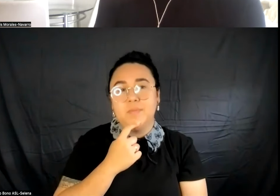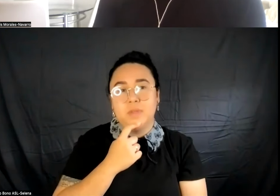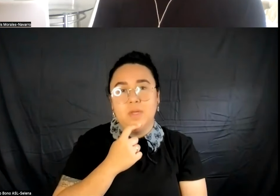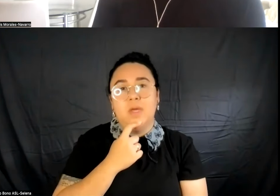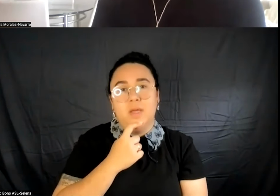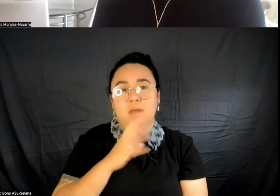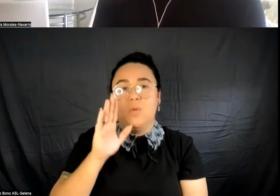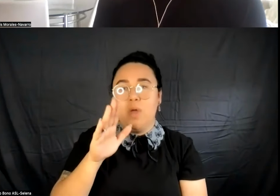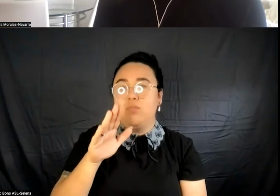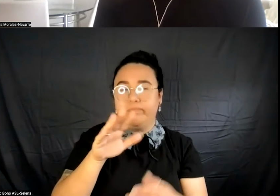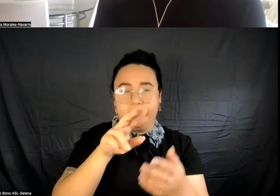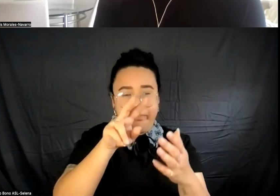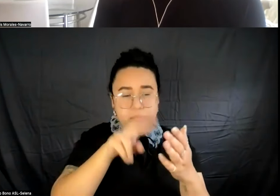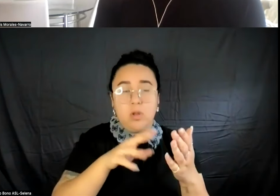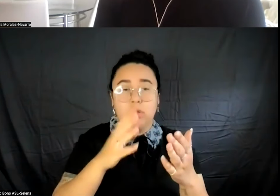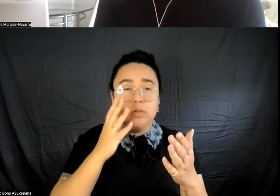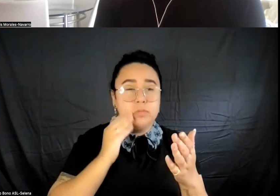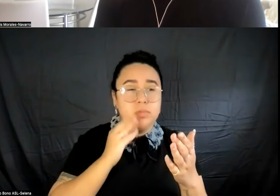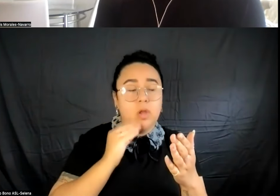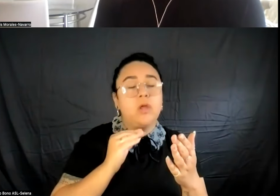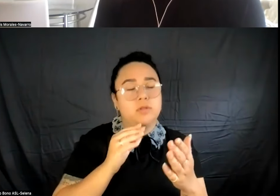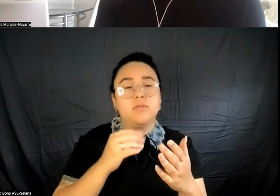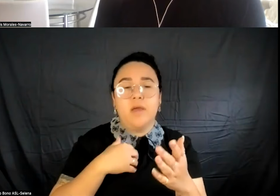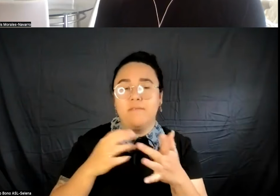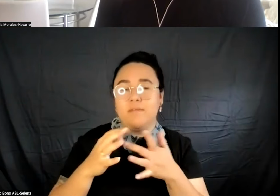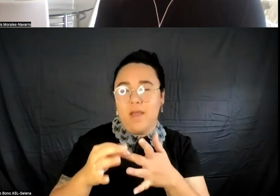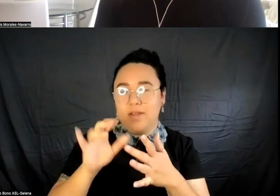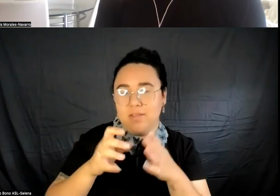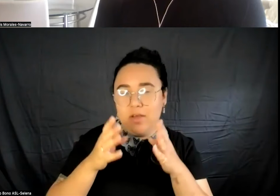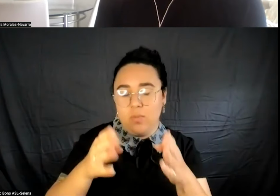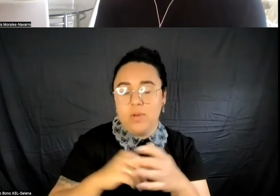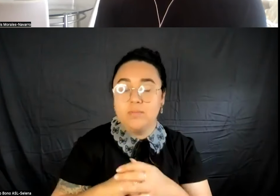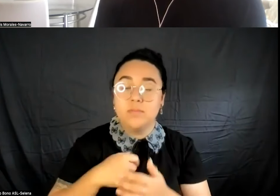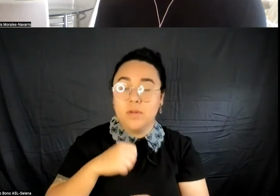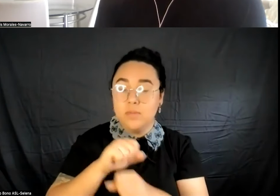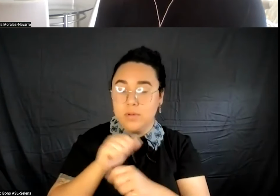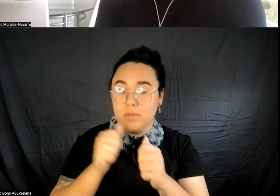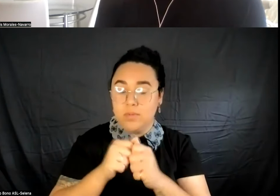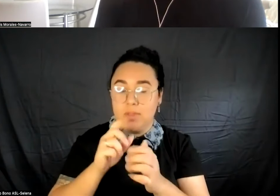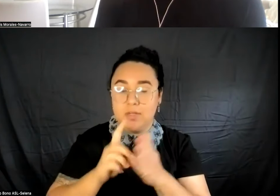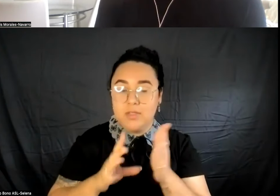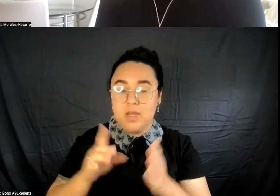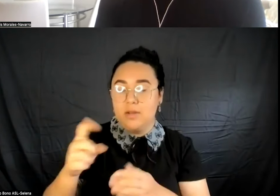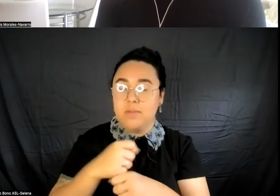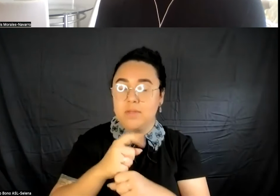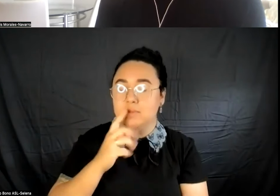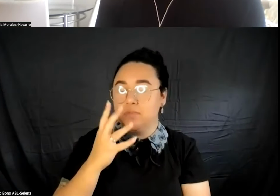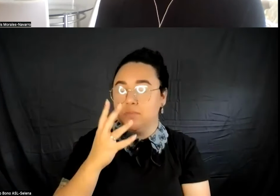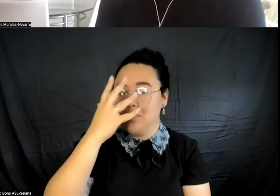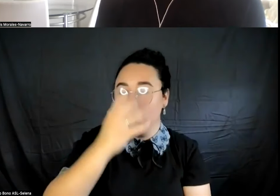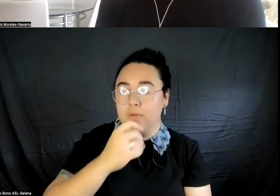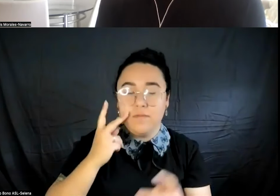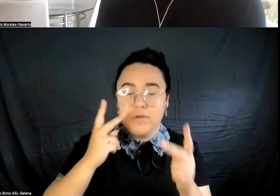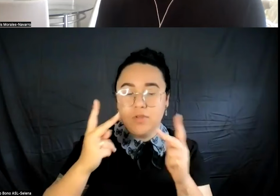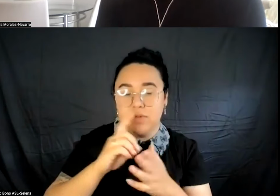I work with a designer who not only creates beautiful visual designs, he also creates